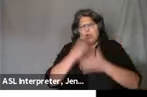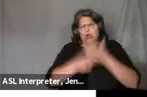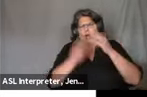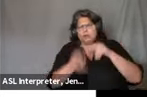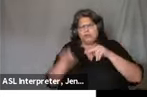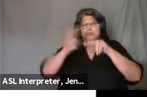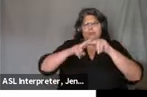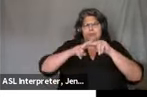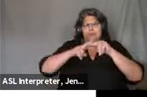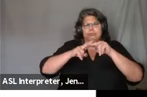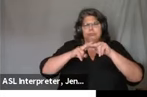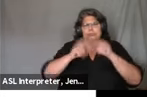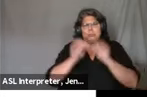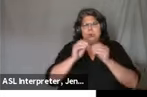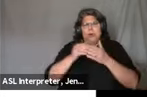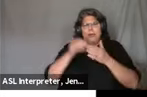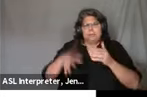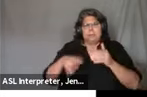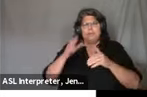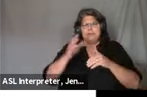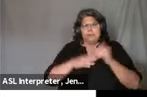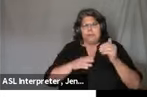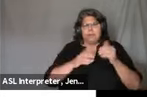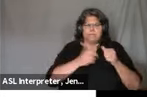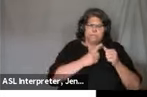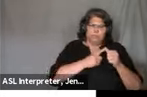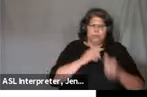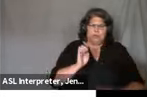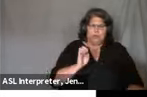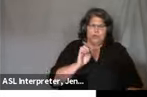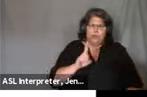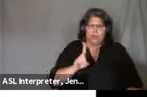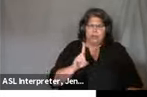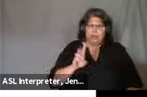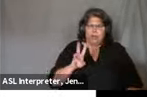more expensive than Edwards and Elliott. There's also more